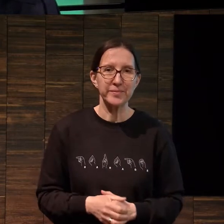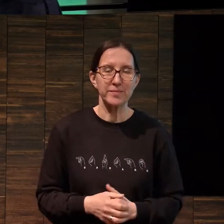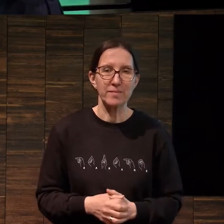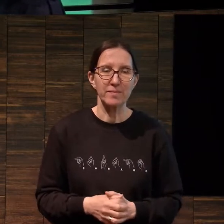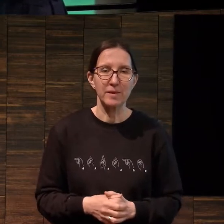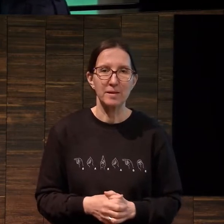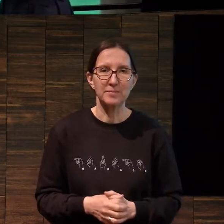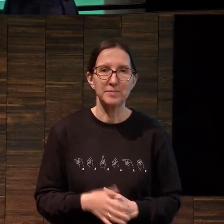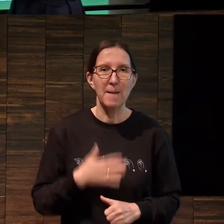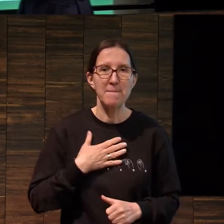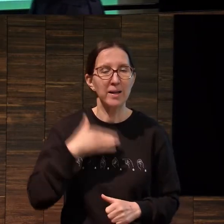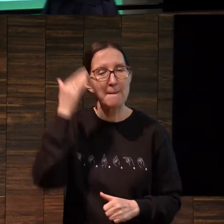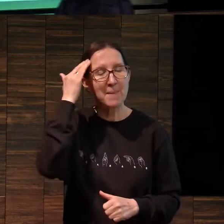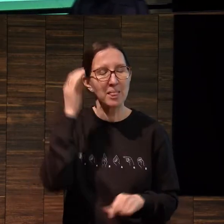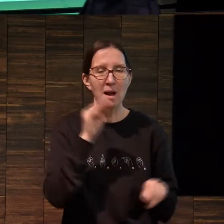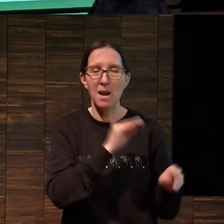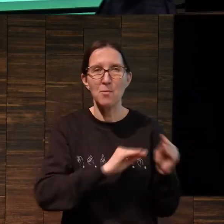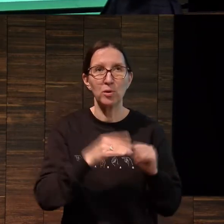back.